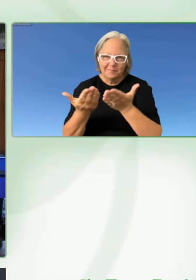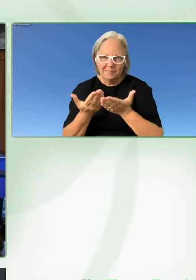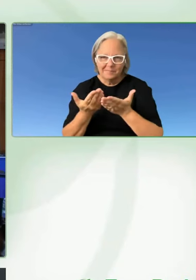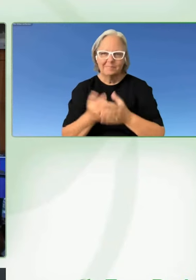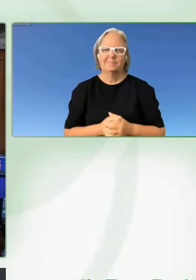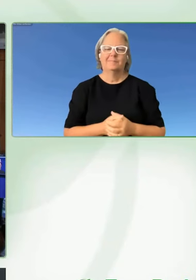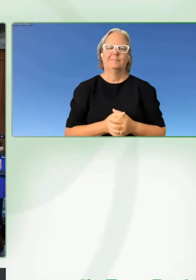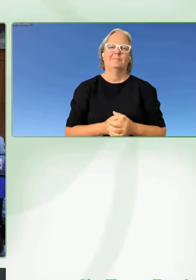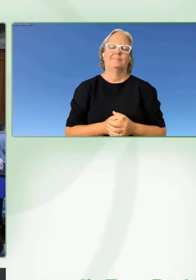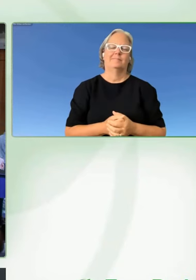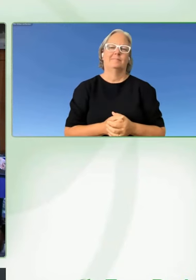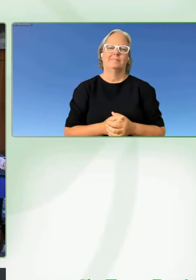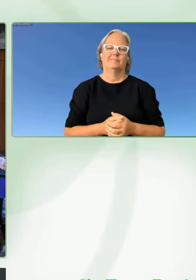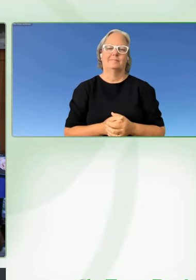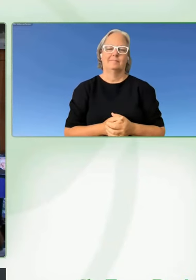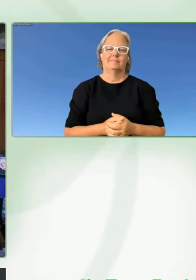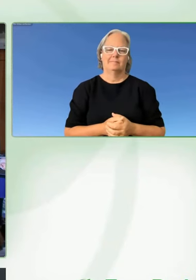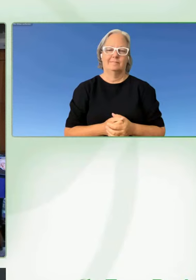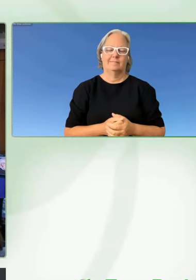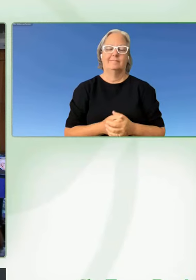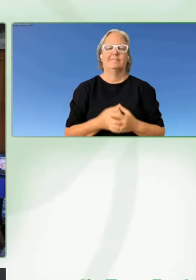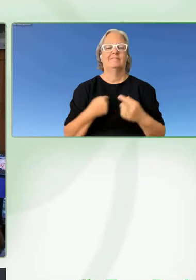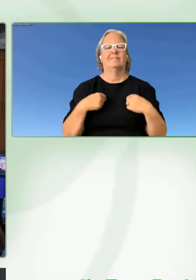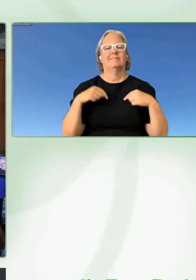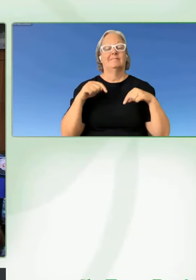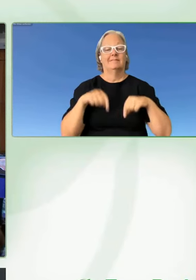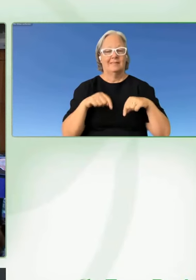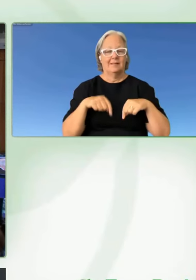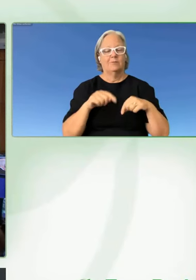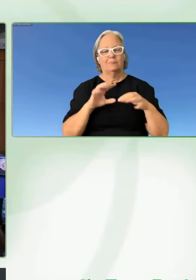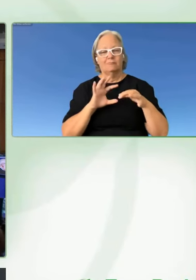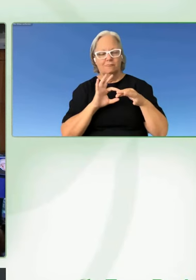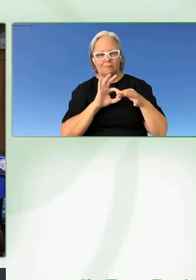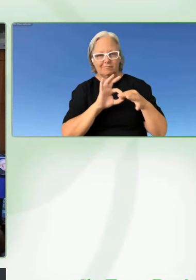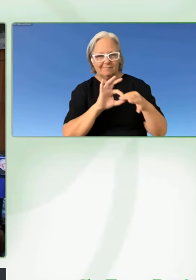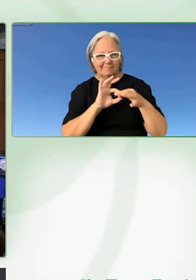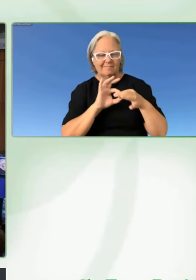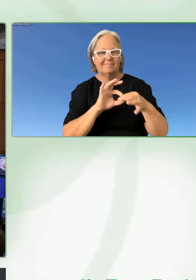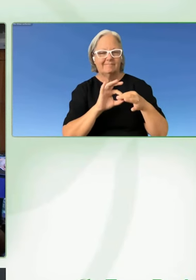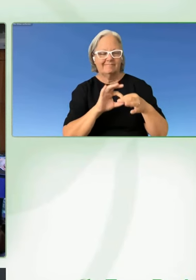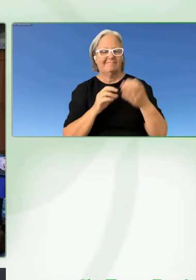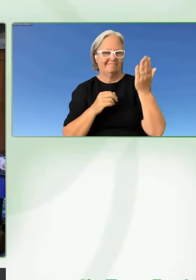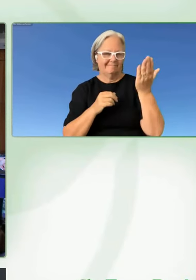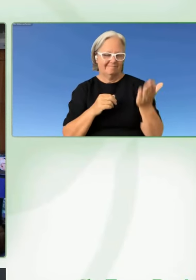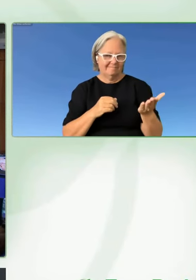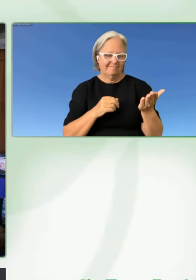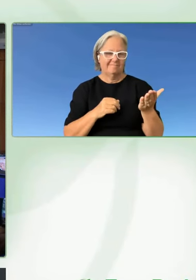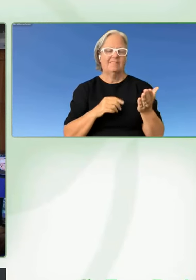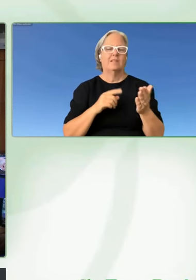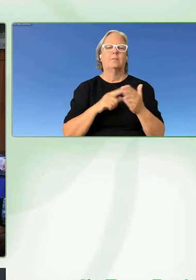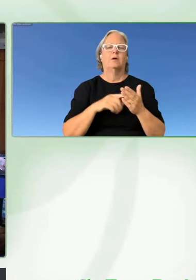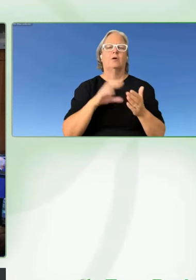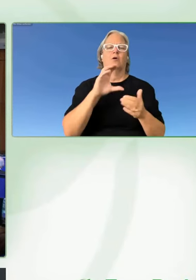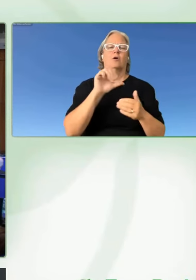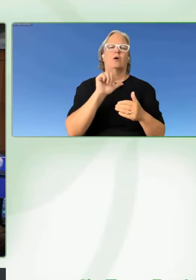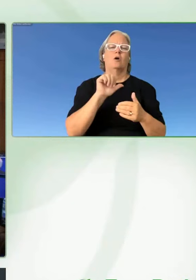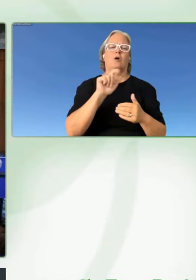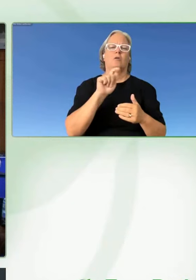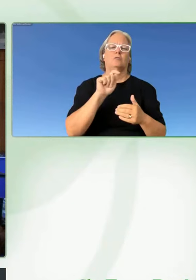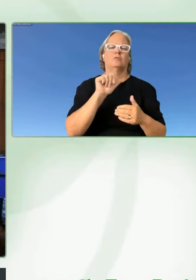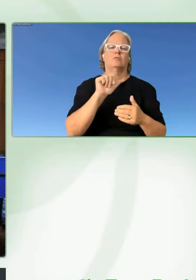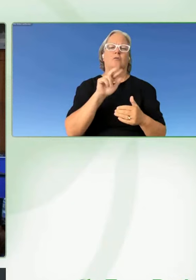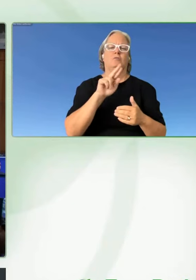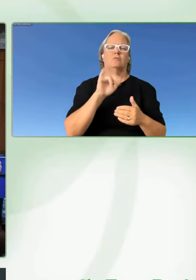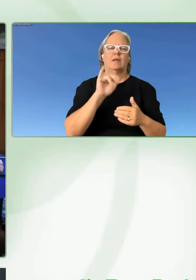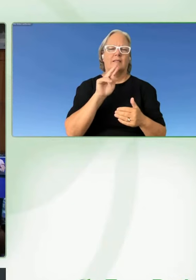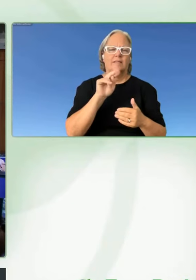We will now be connected with Jesus Hernandez Galan and Katarina Ivankovic Knezevic. And I